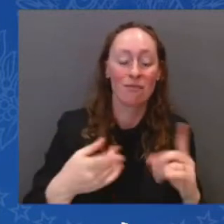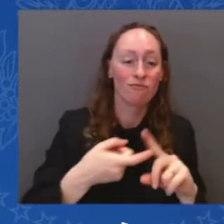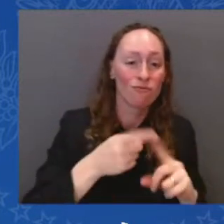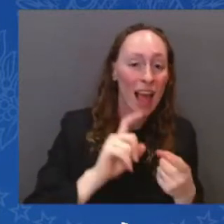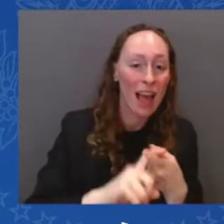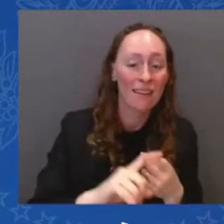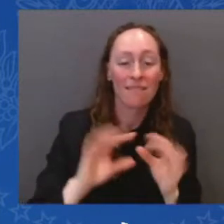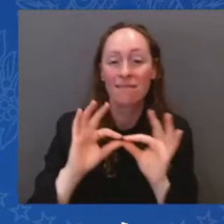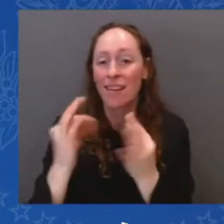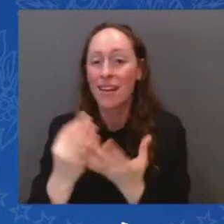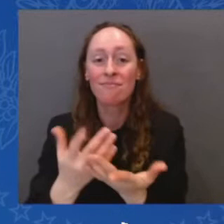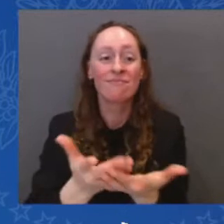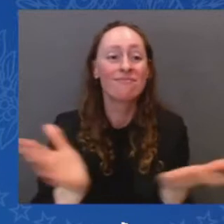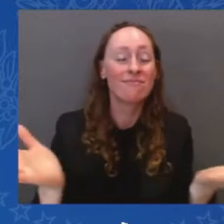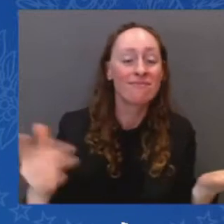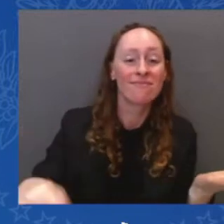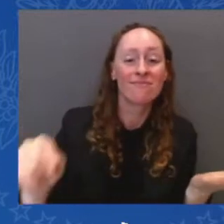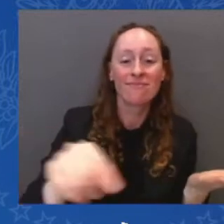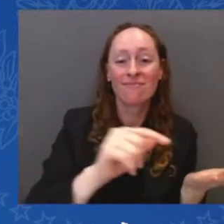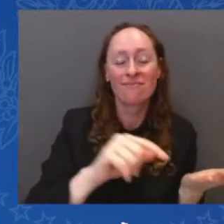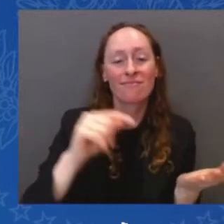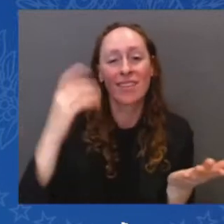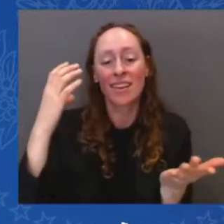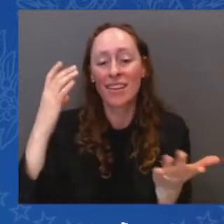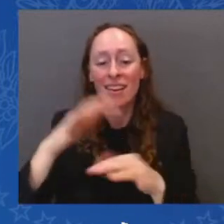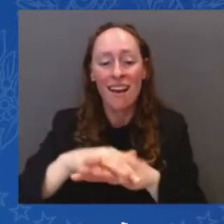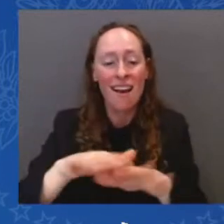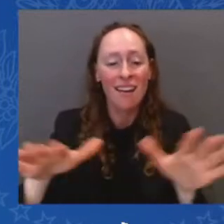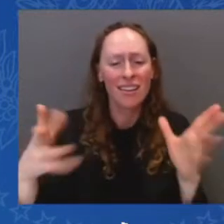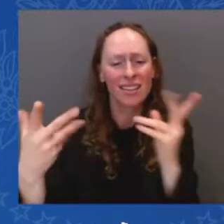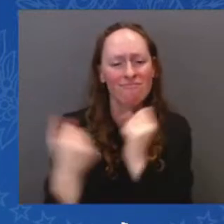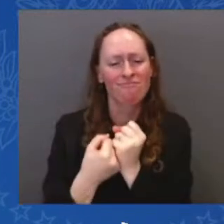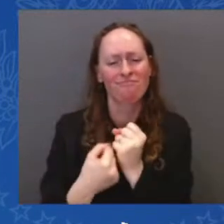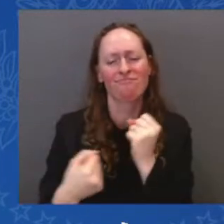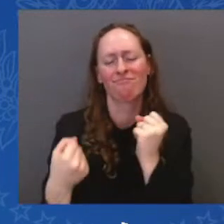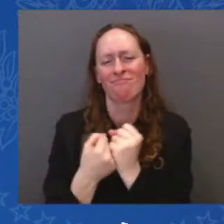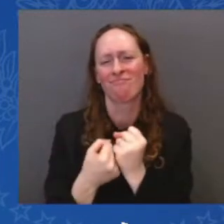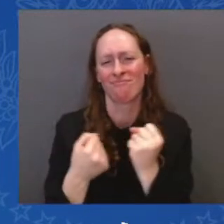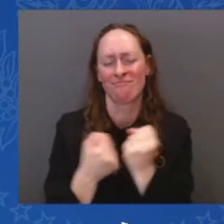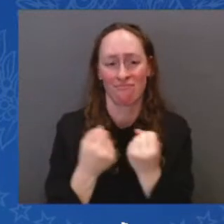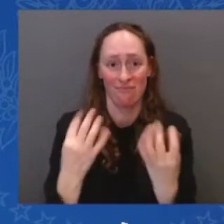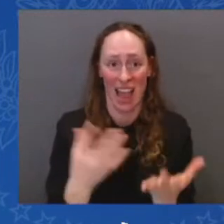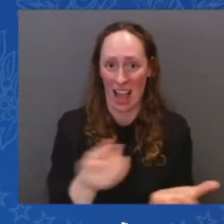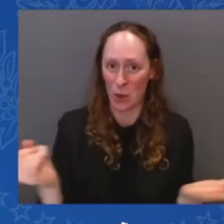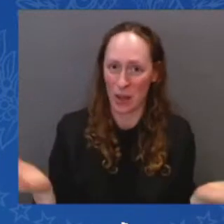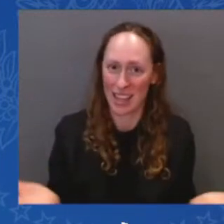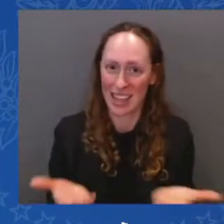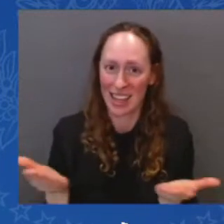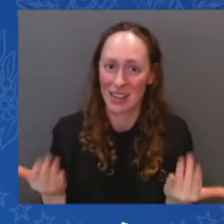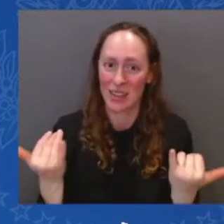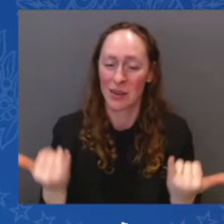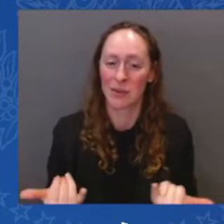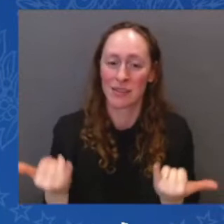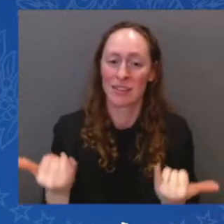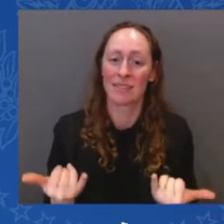role in my development to make me a better person, a better officer, and a better leader.